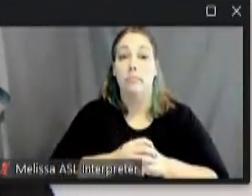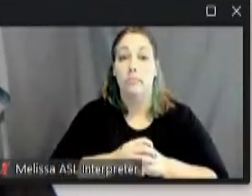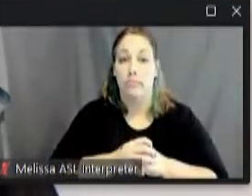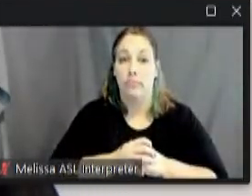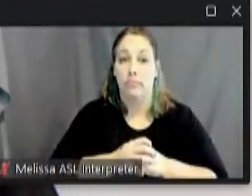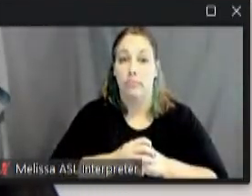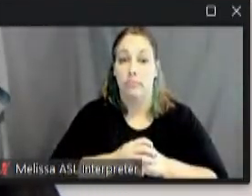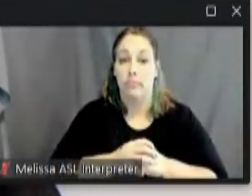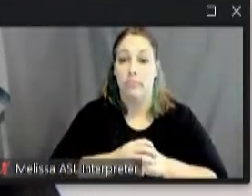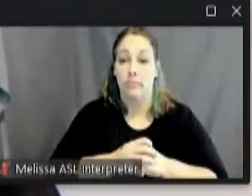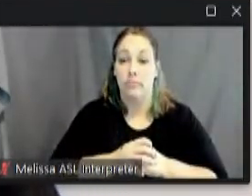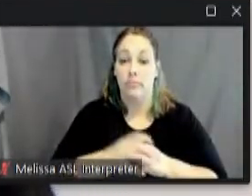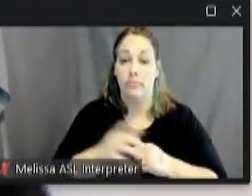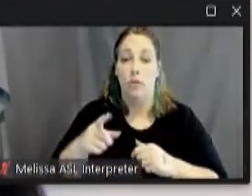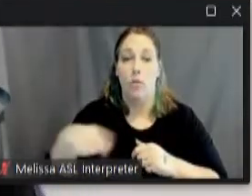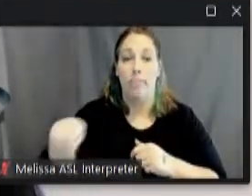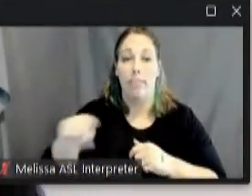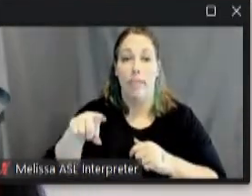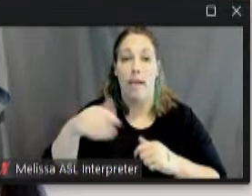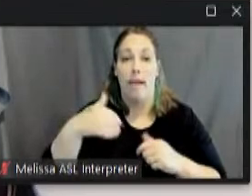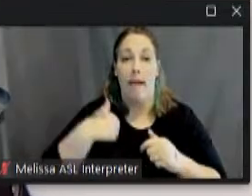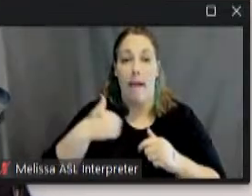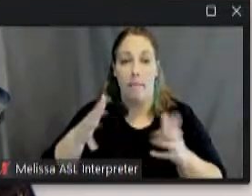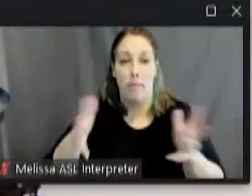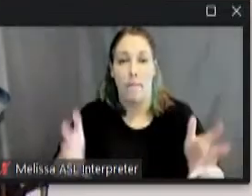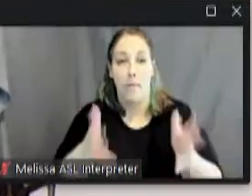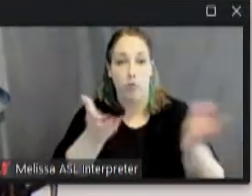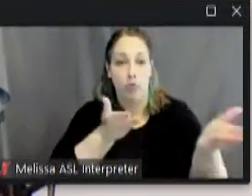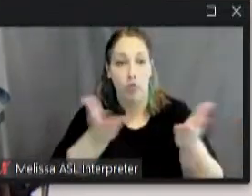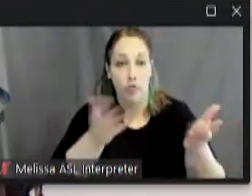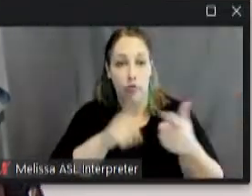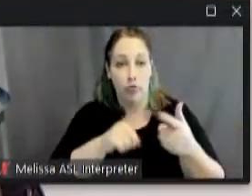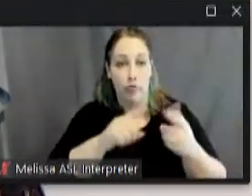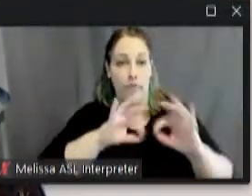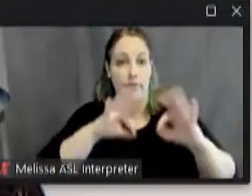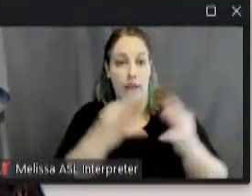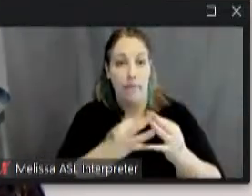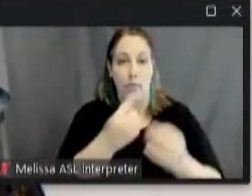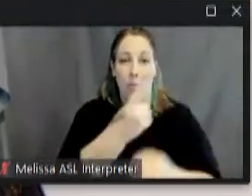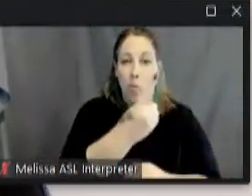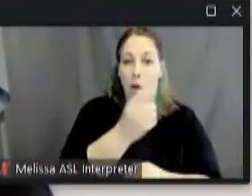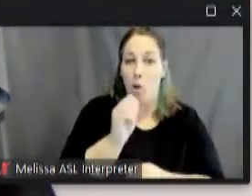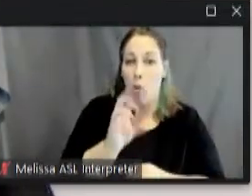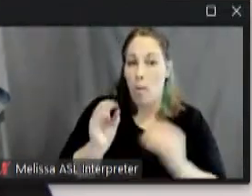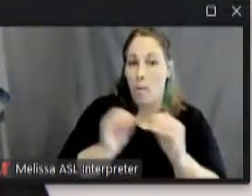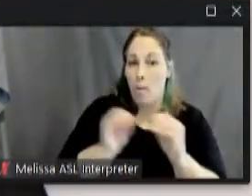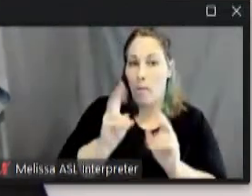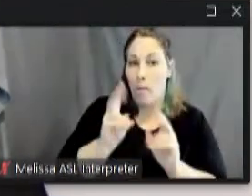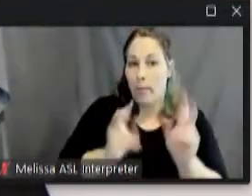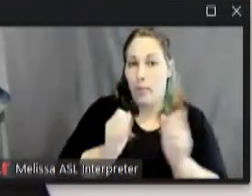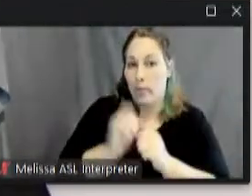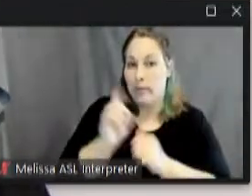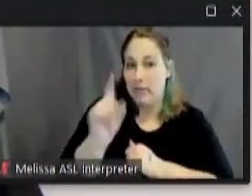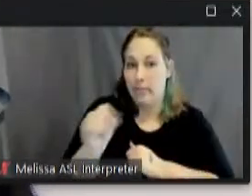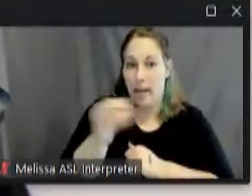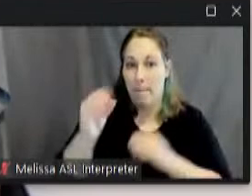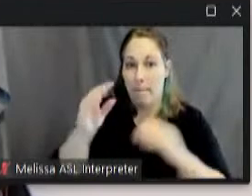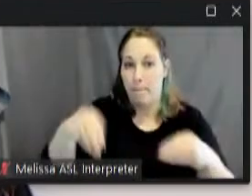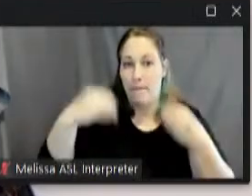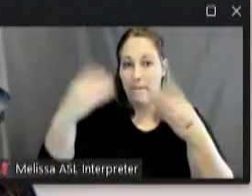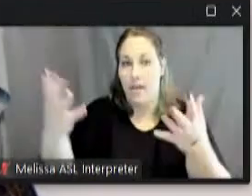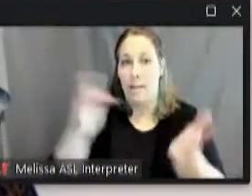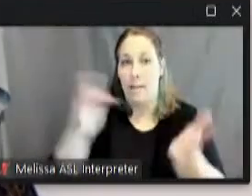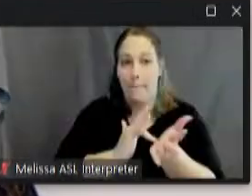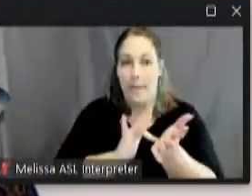promoted services to families where there is 1 or more people with disability, and provide medical